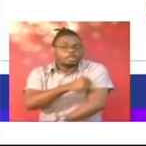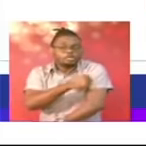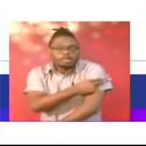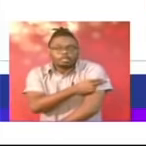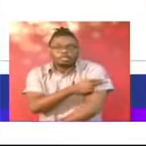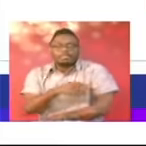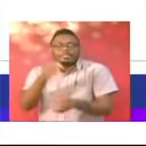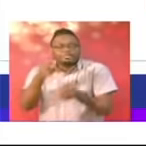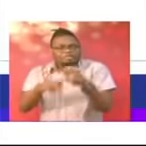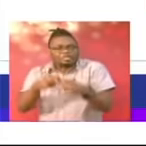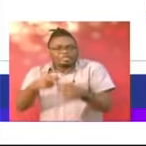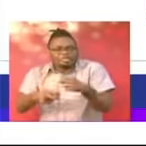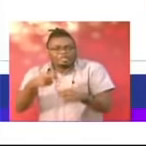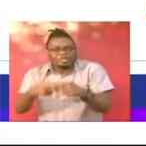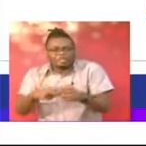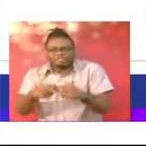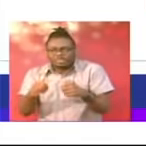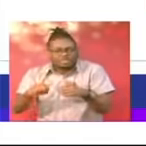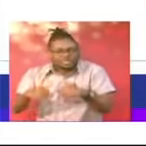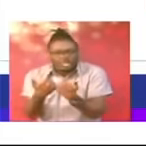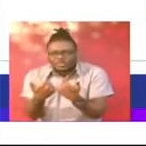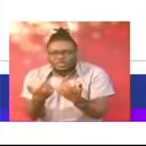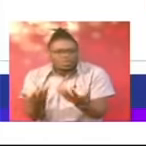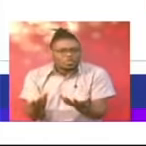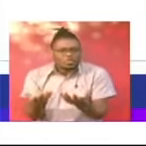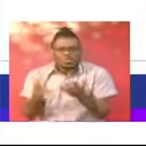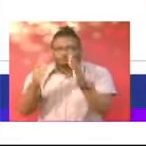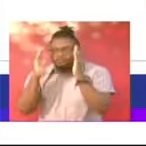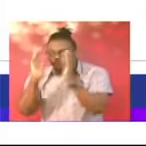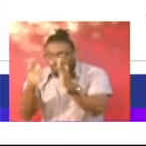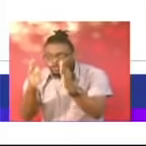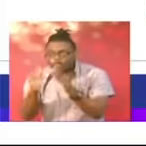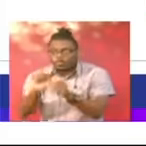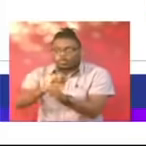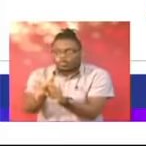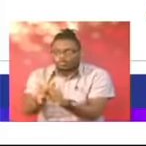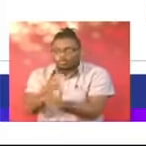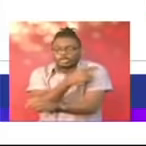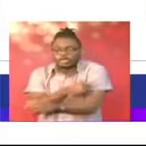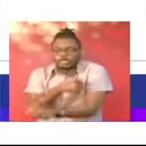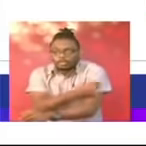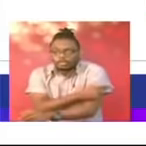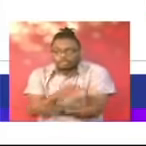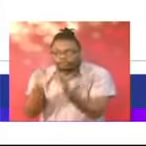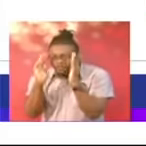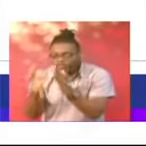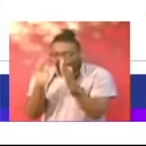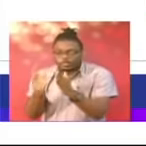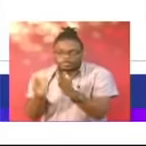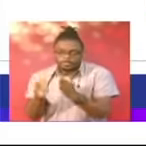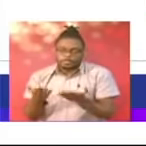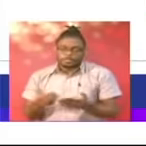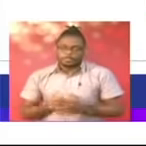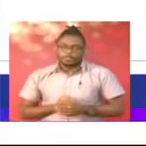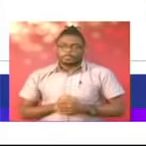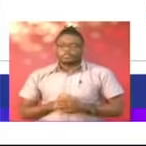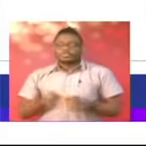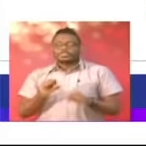sort of a collapse because not many people who are trying to seek medical attention for non-COVID